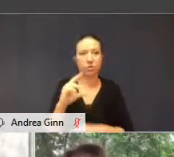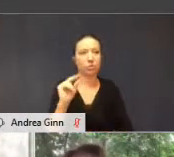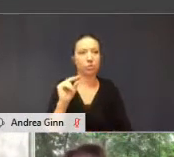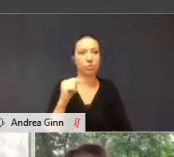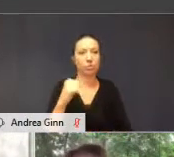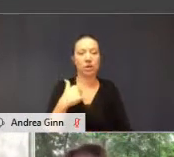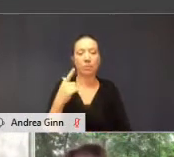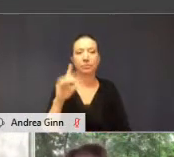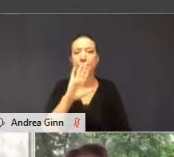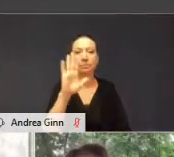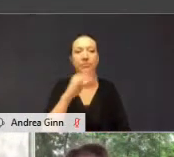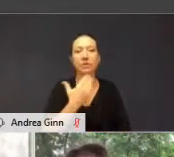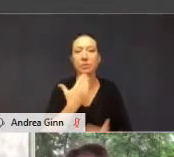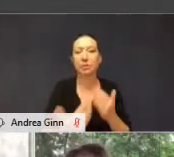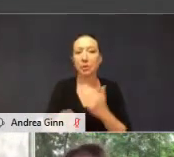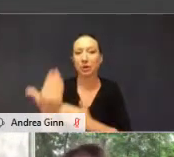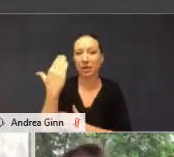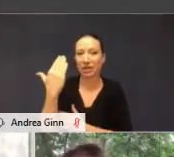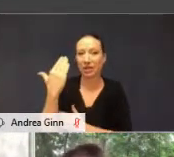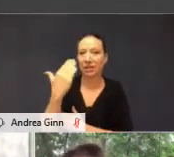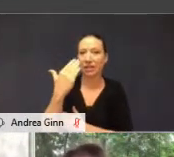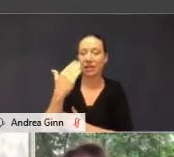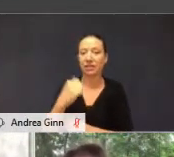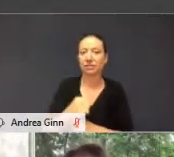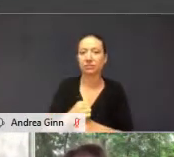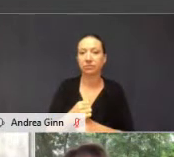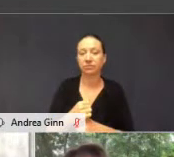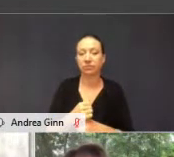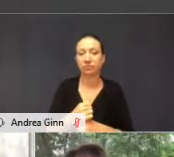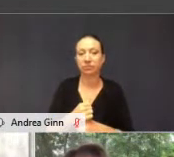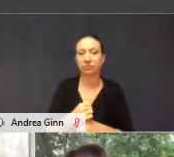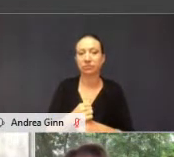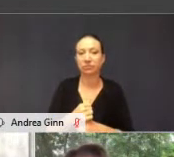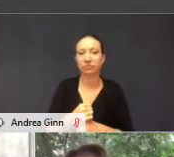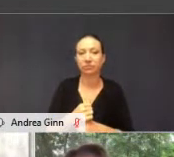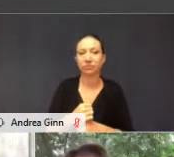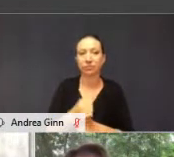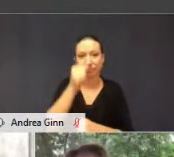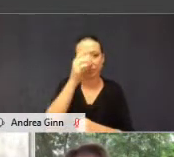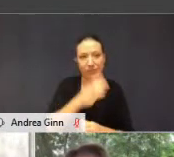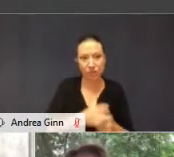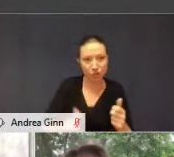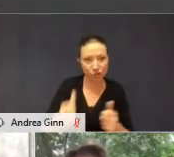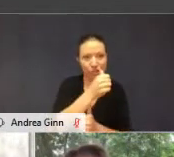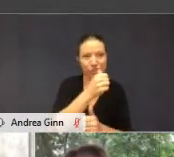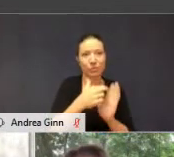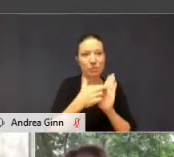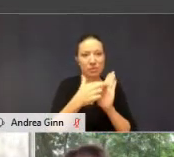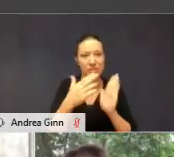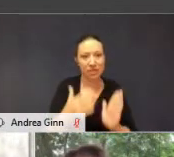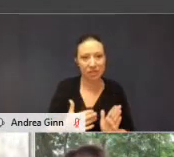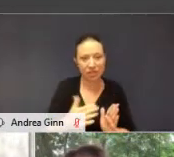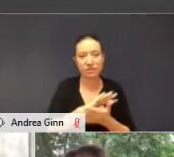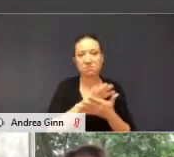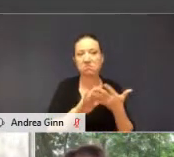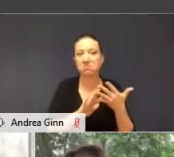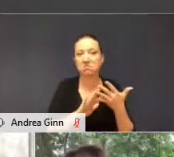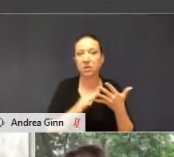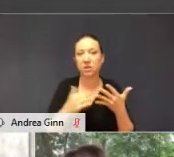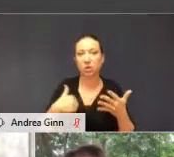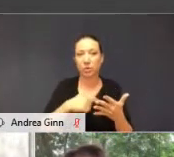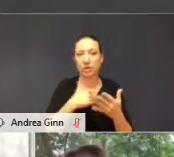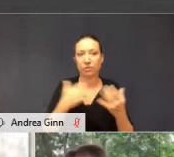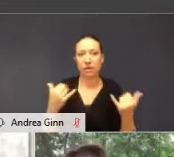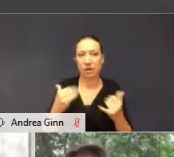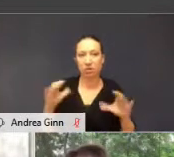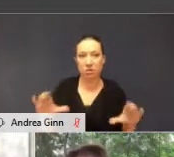Good morning. This is Carmela Martinez, the chair and representatives. We are actively working